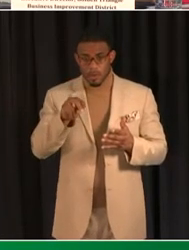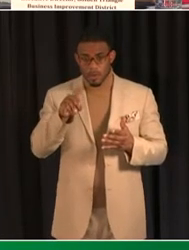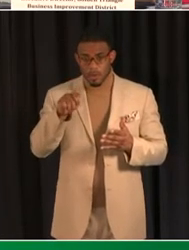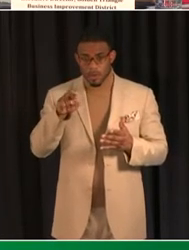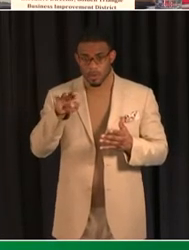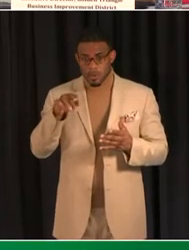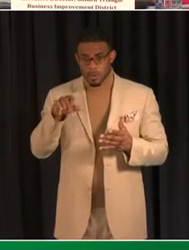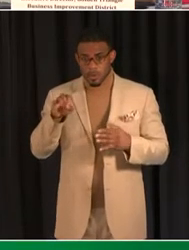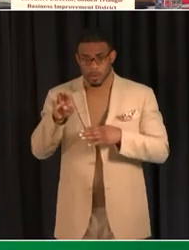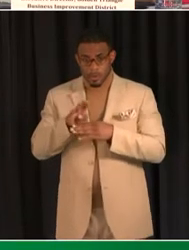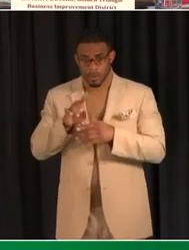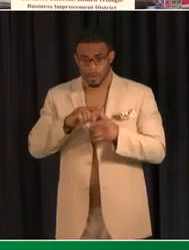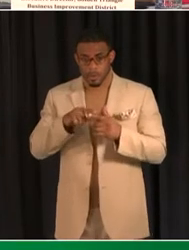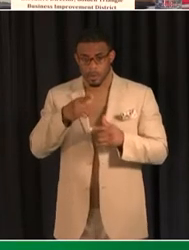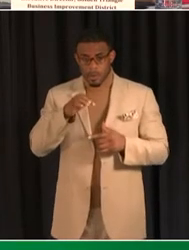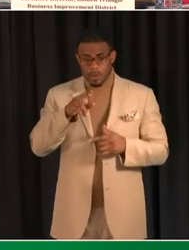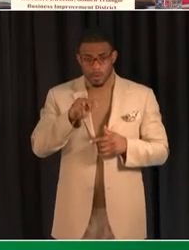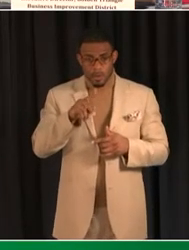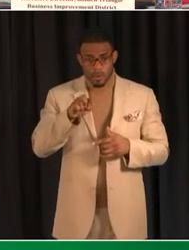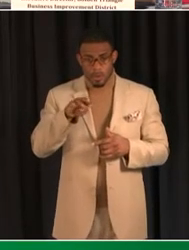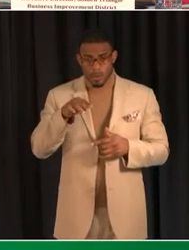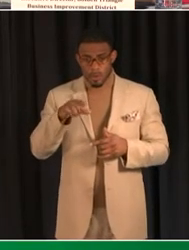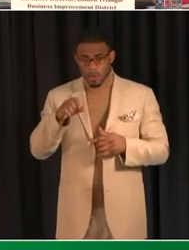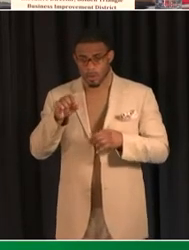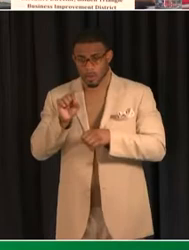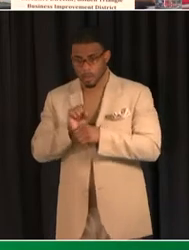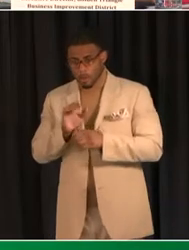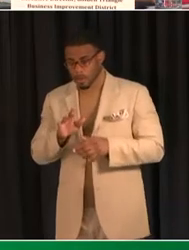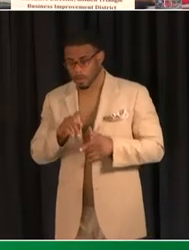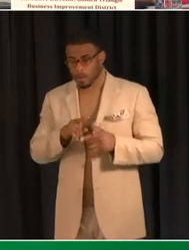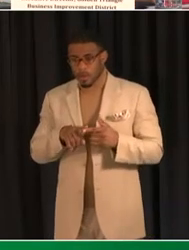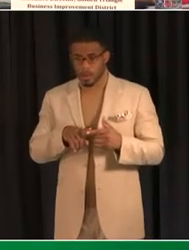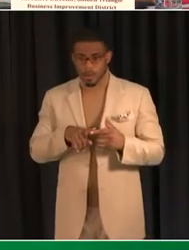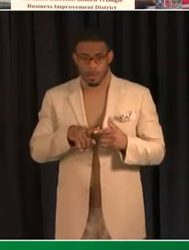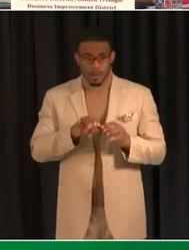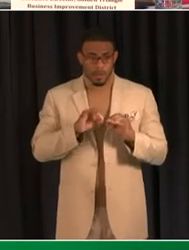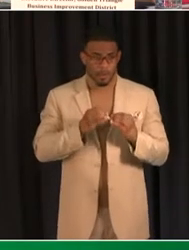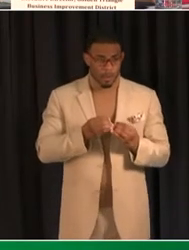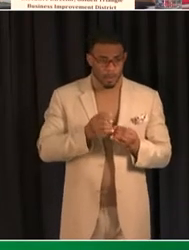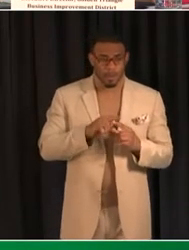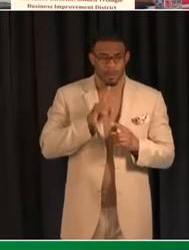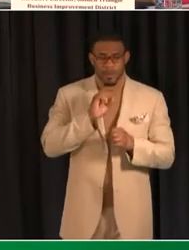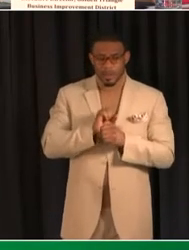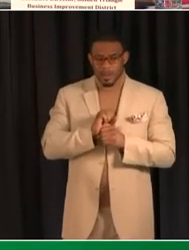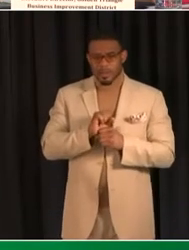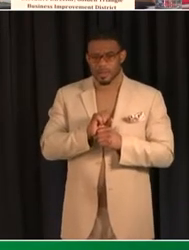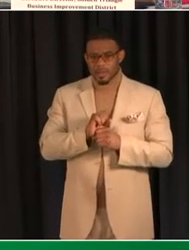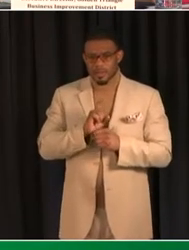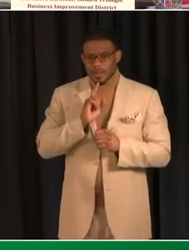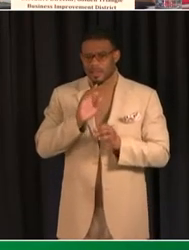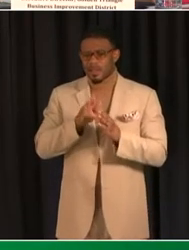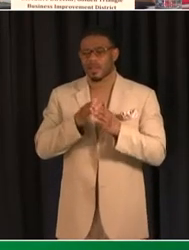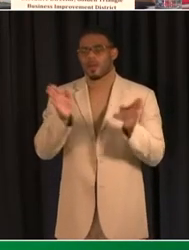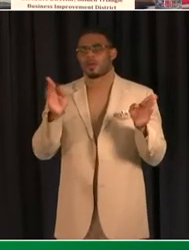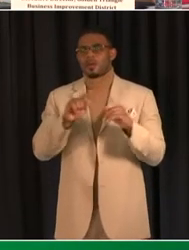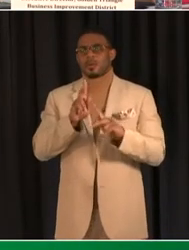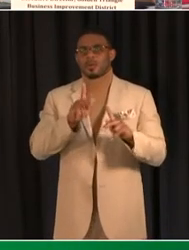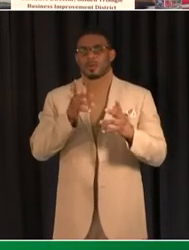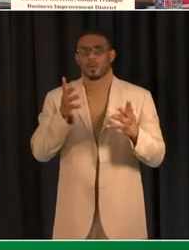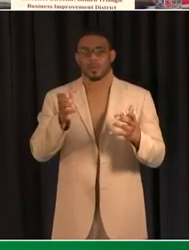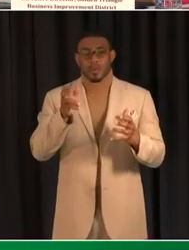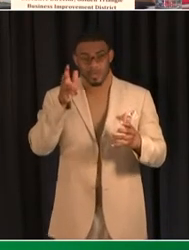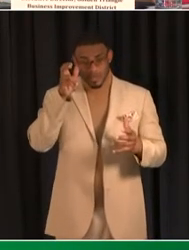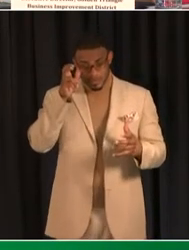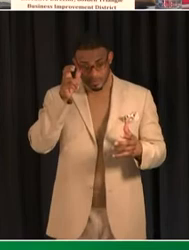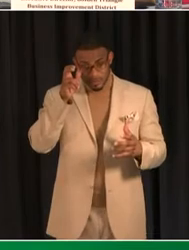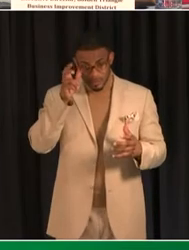Golden Triangle businesses or Golden Triangle employees or organizations, but really it is open to people